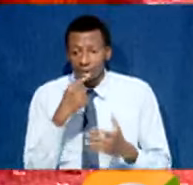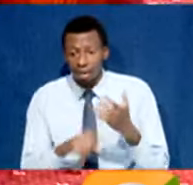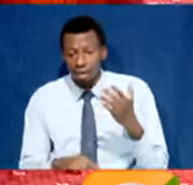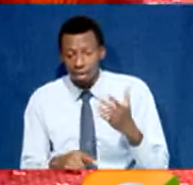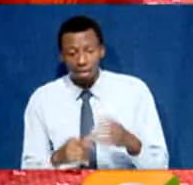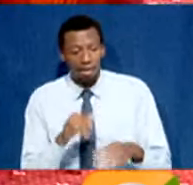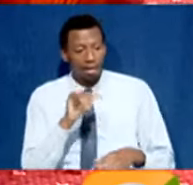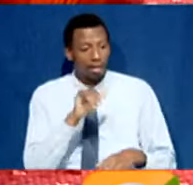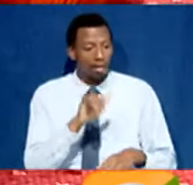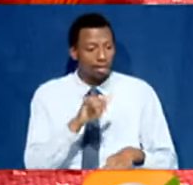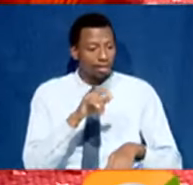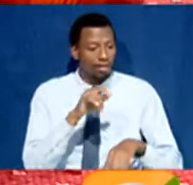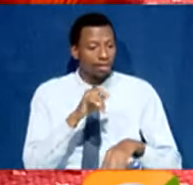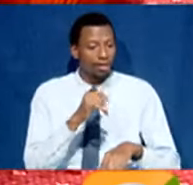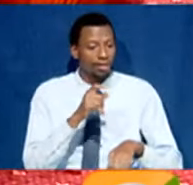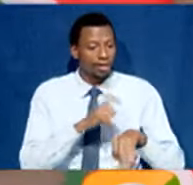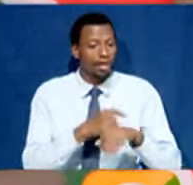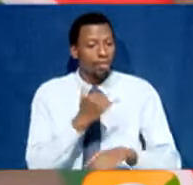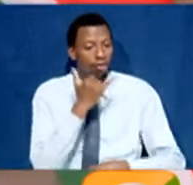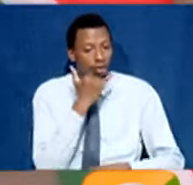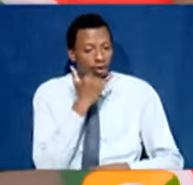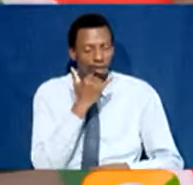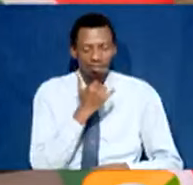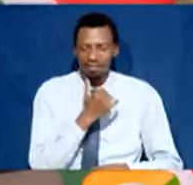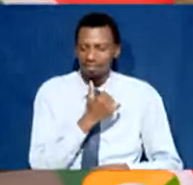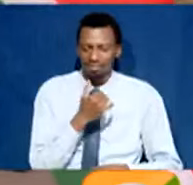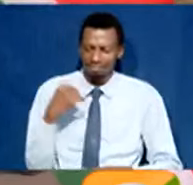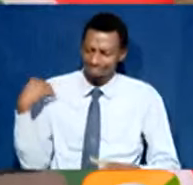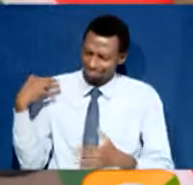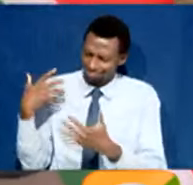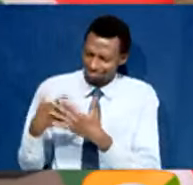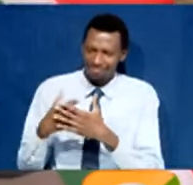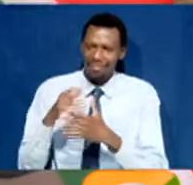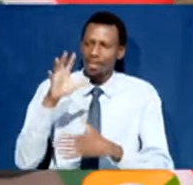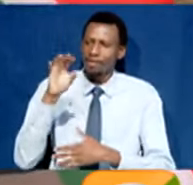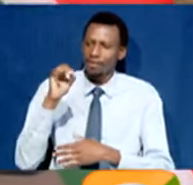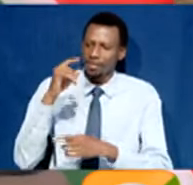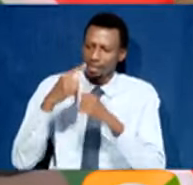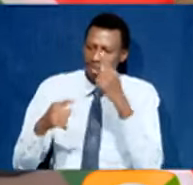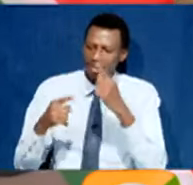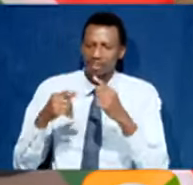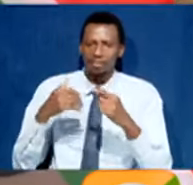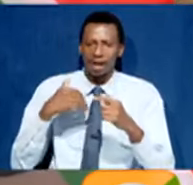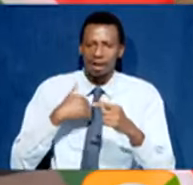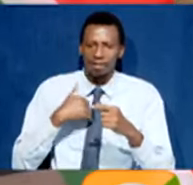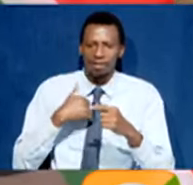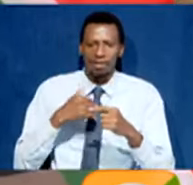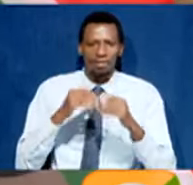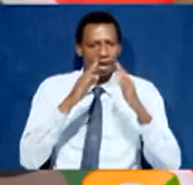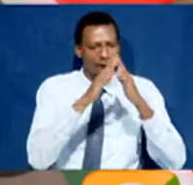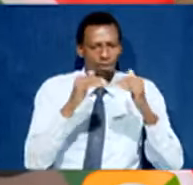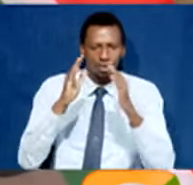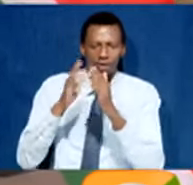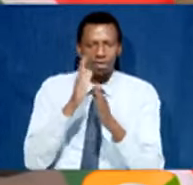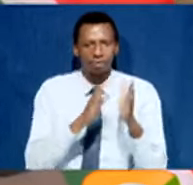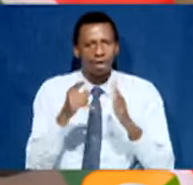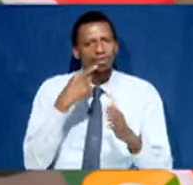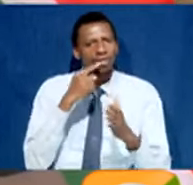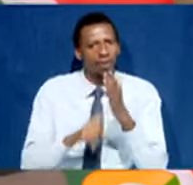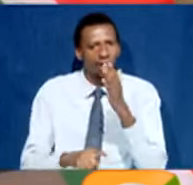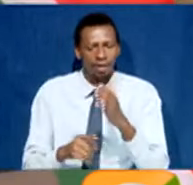the wrong time. We've had housing as a plan for the last 50 years. Are you telling me for the last 50 years,